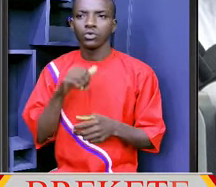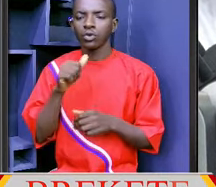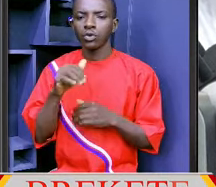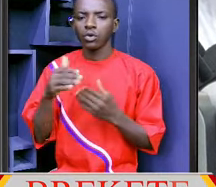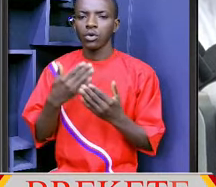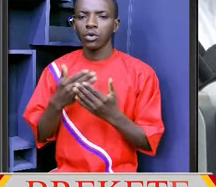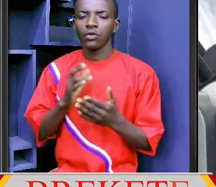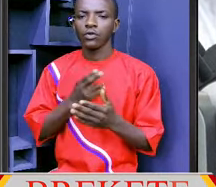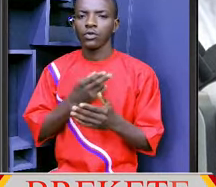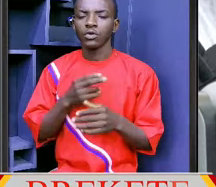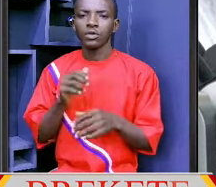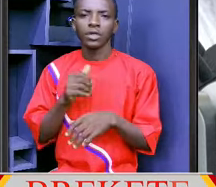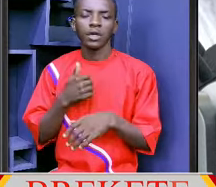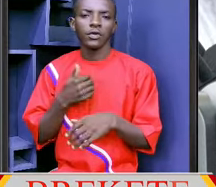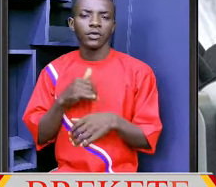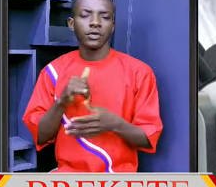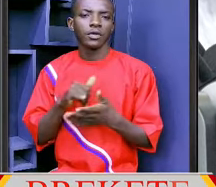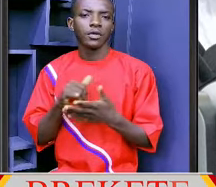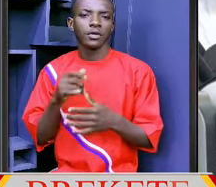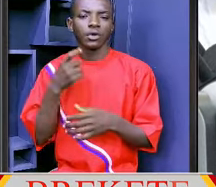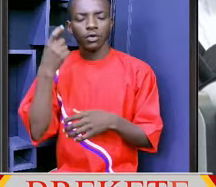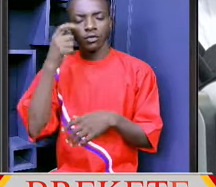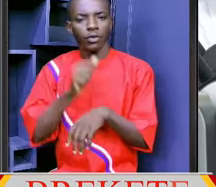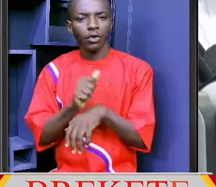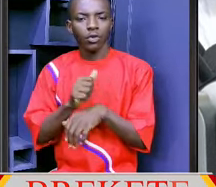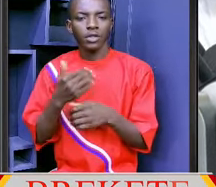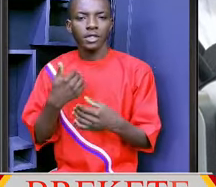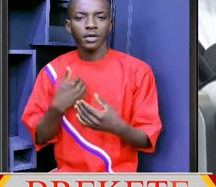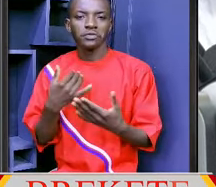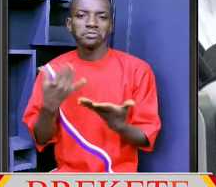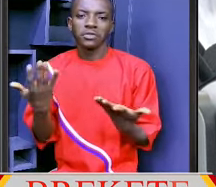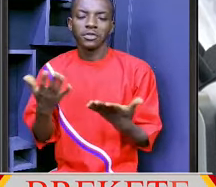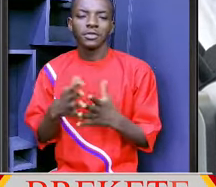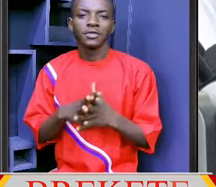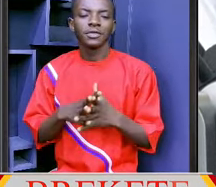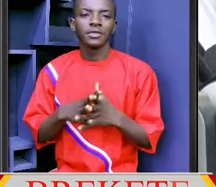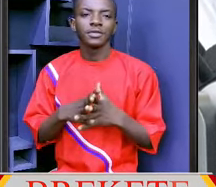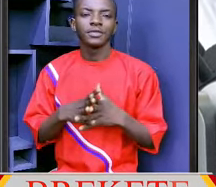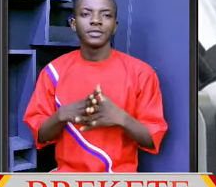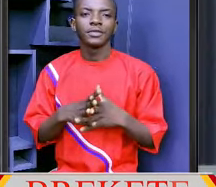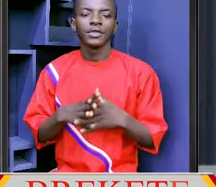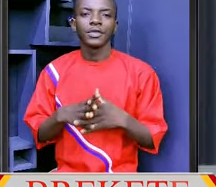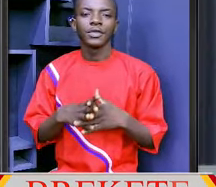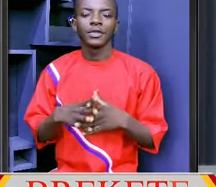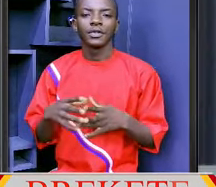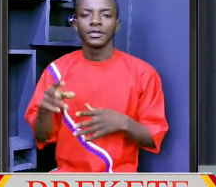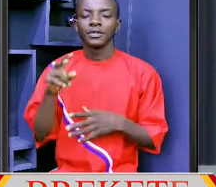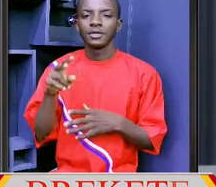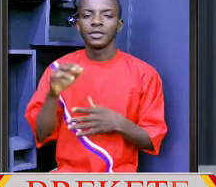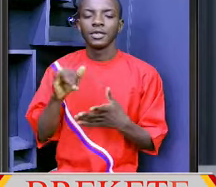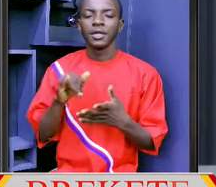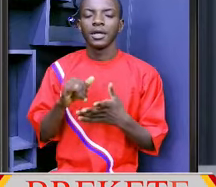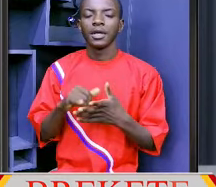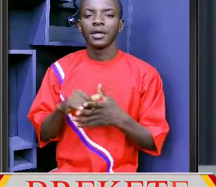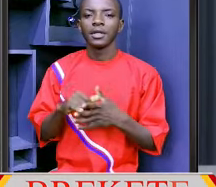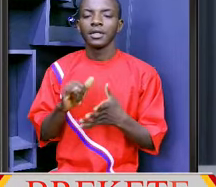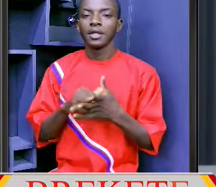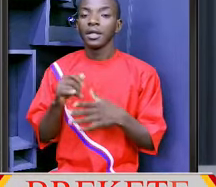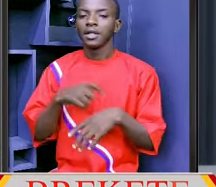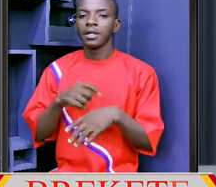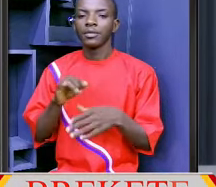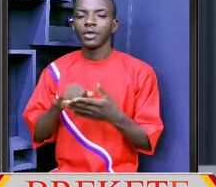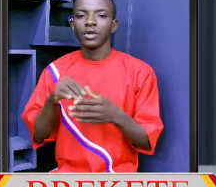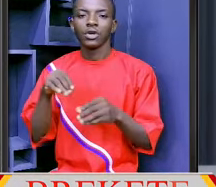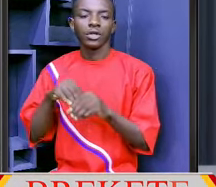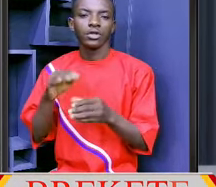the that time. Workers. When I know they work no, that time. That time I did for school. So you see, and that time when you